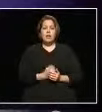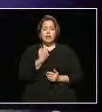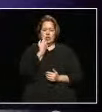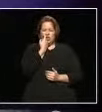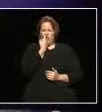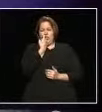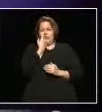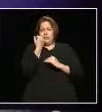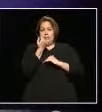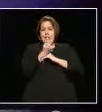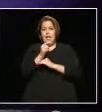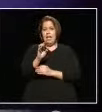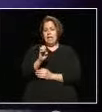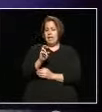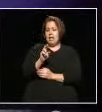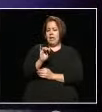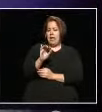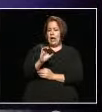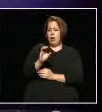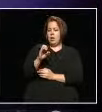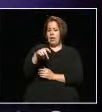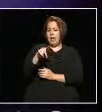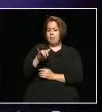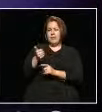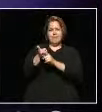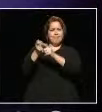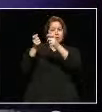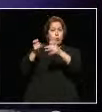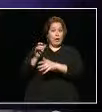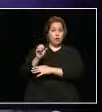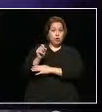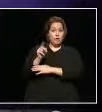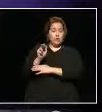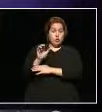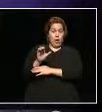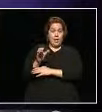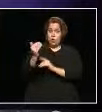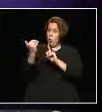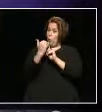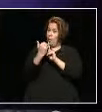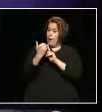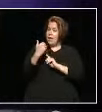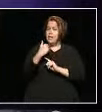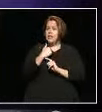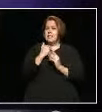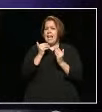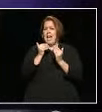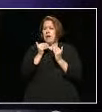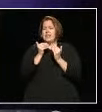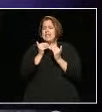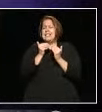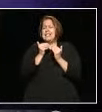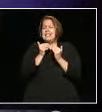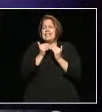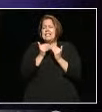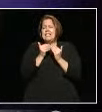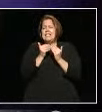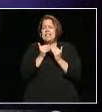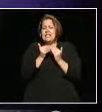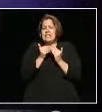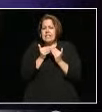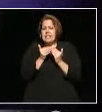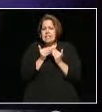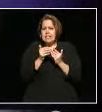just today, Eric Epley, who's the director of STRAC, reminded us just how close to the brink our hospital system